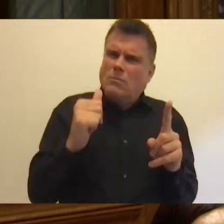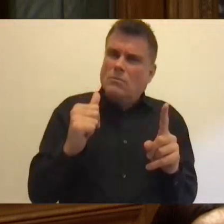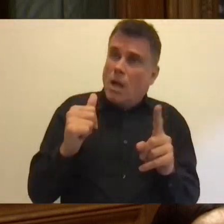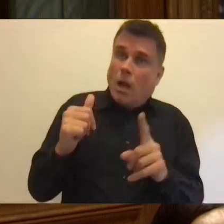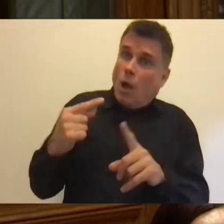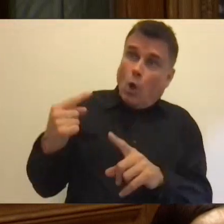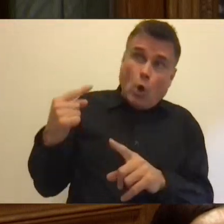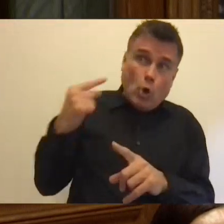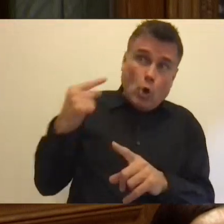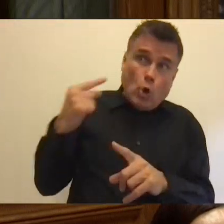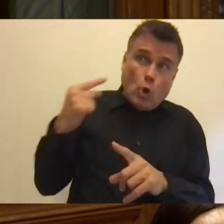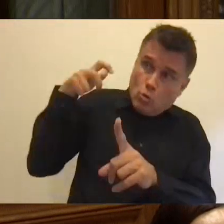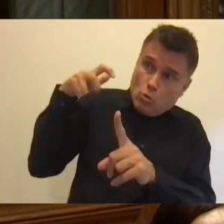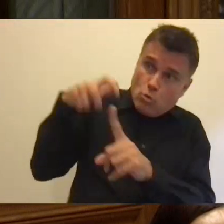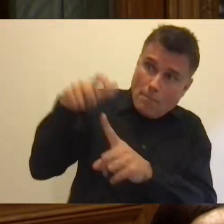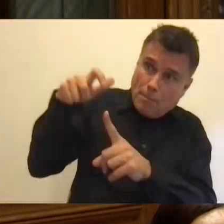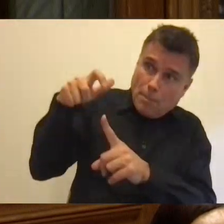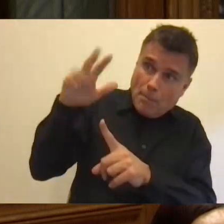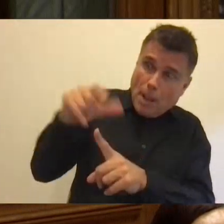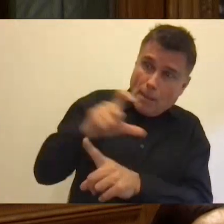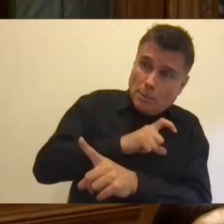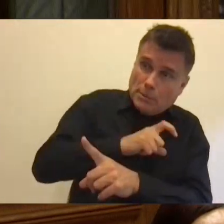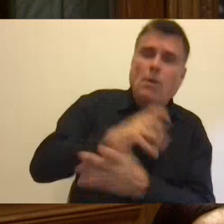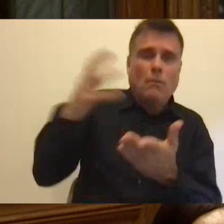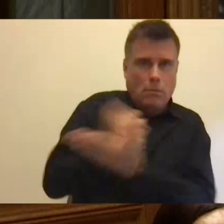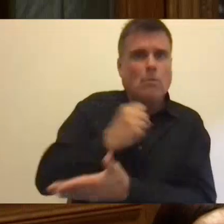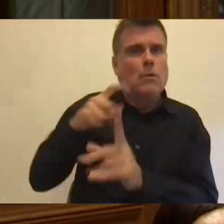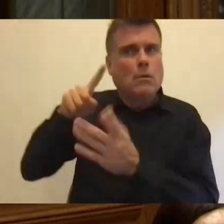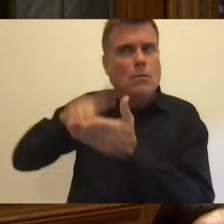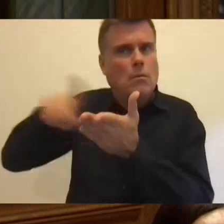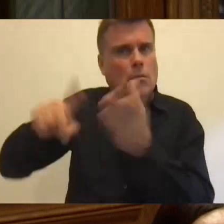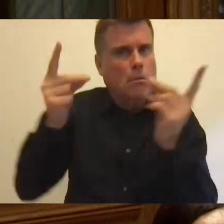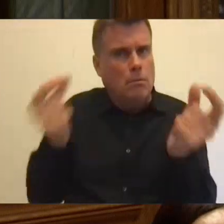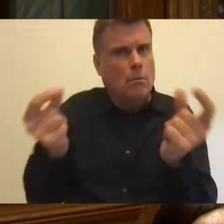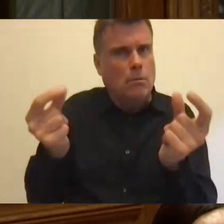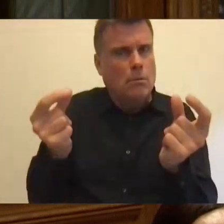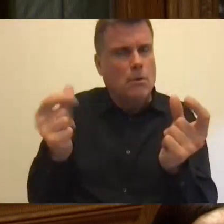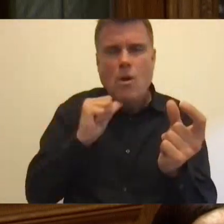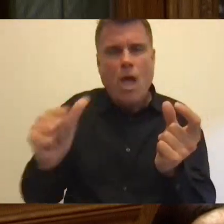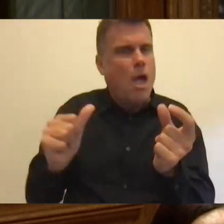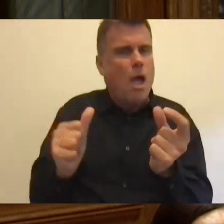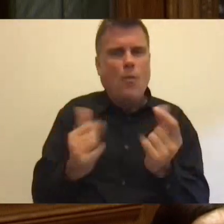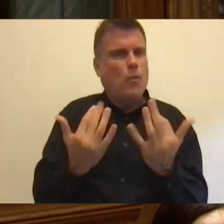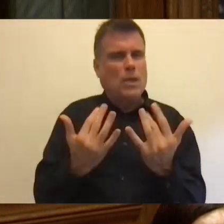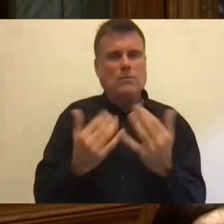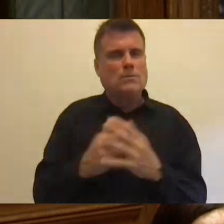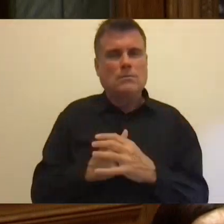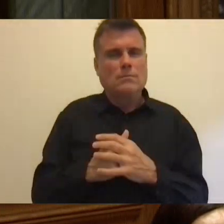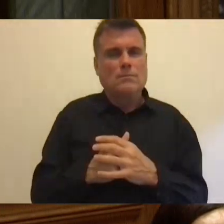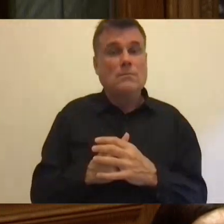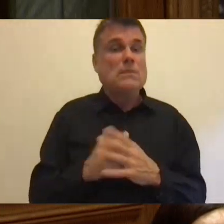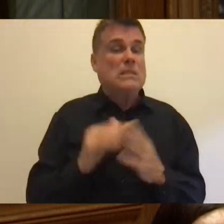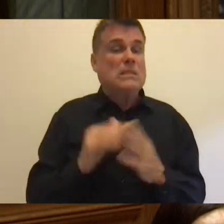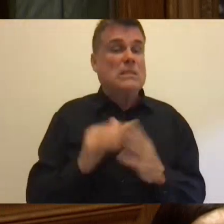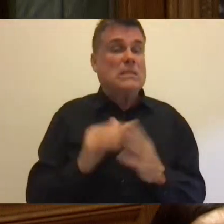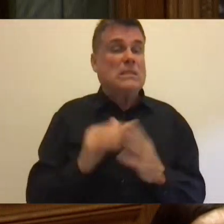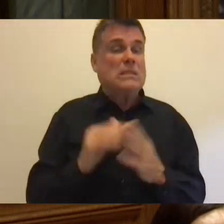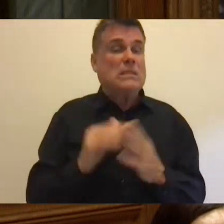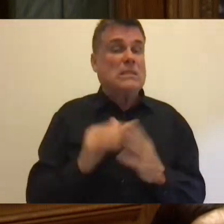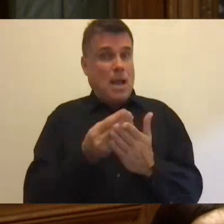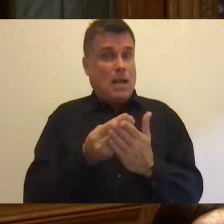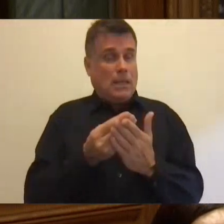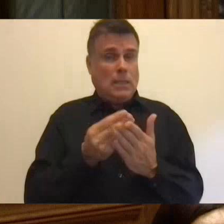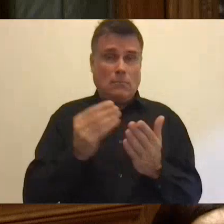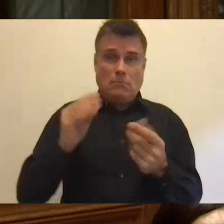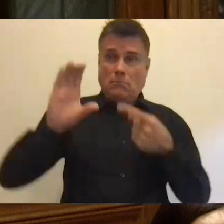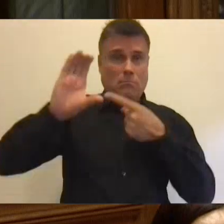in 2019-2020, they were budgeted $920,000, yet they spent $10 million. Each year, this unit continues